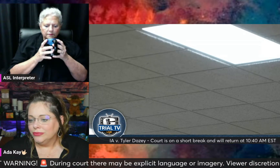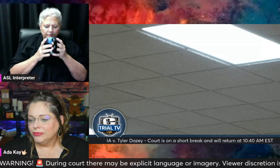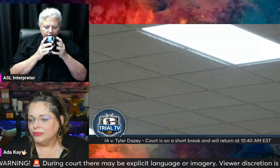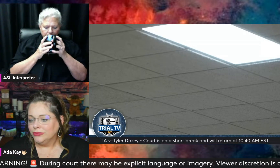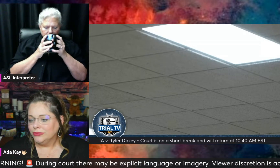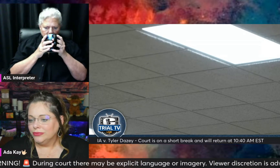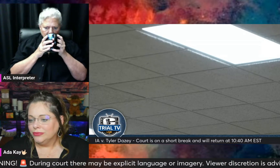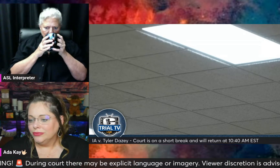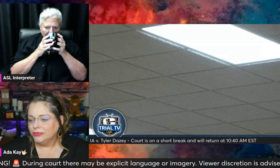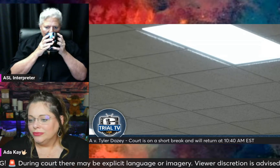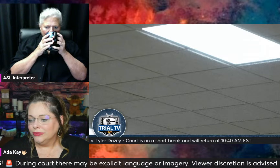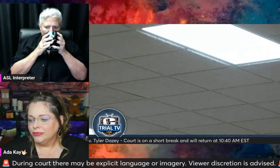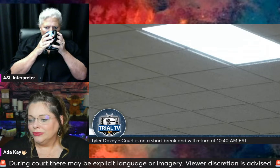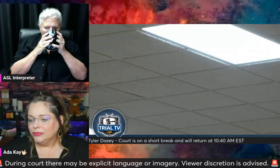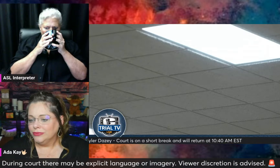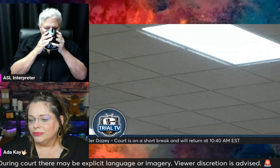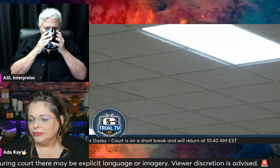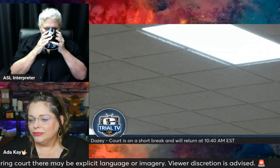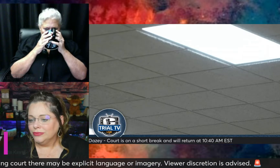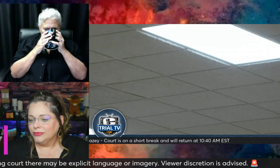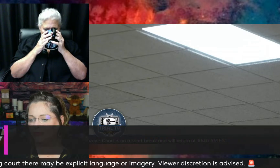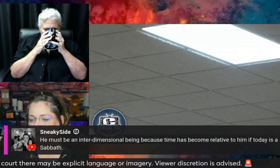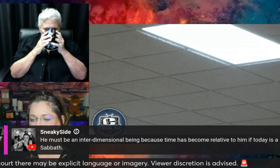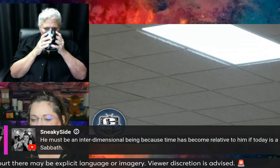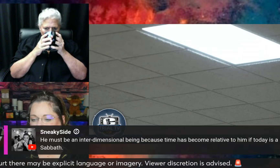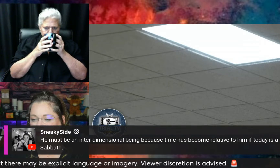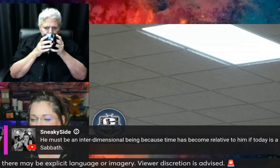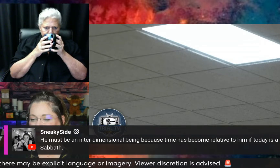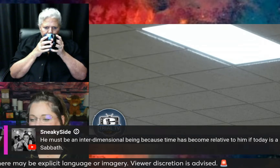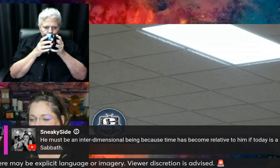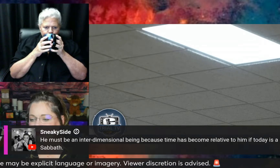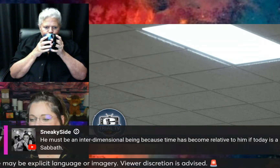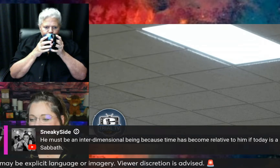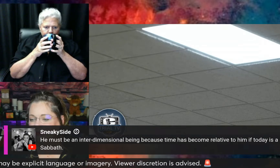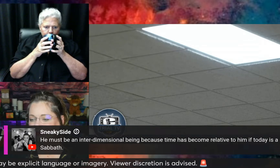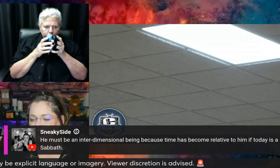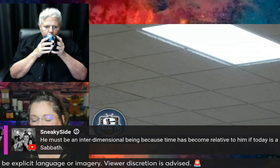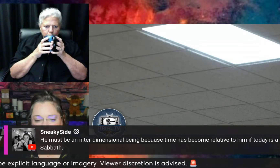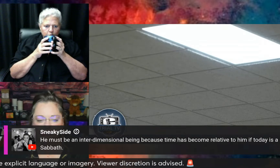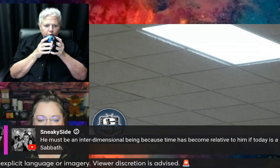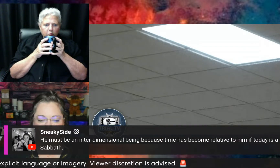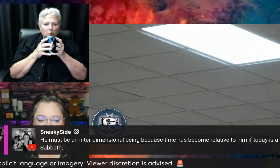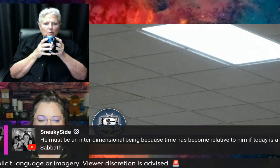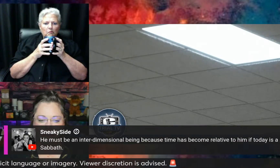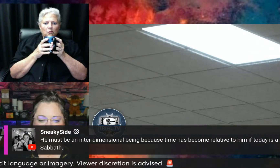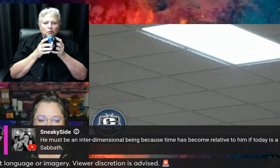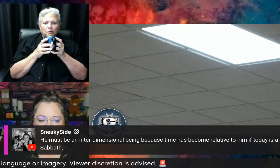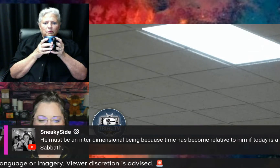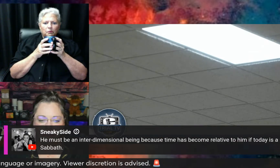Okay, that sounds good. We'll be with you in just a minute, all right? Okay,